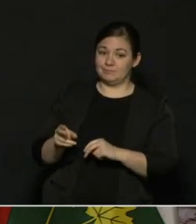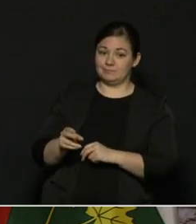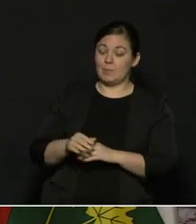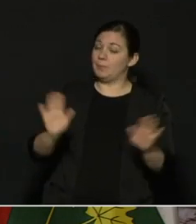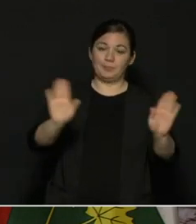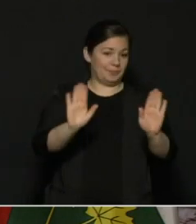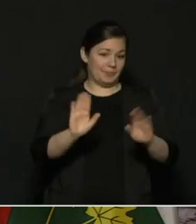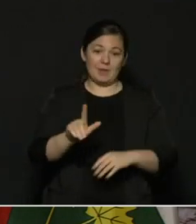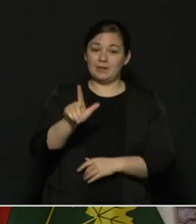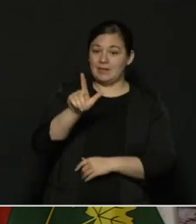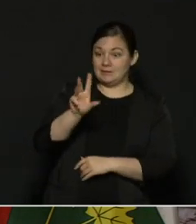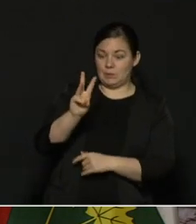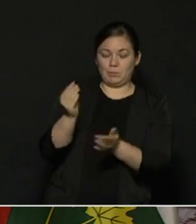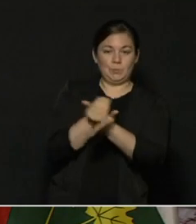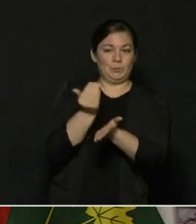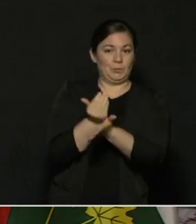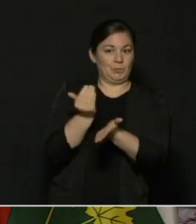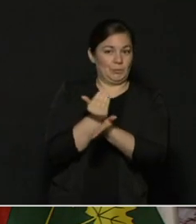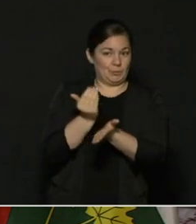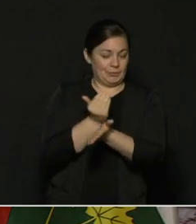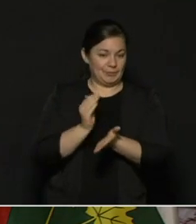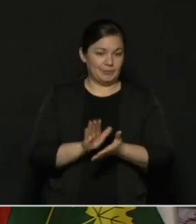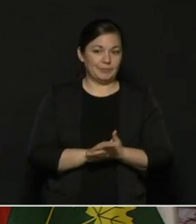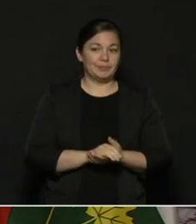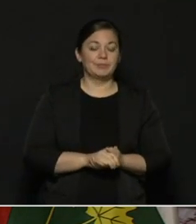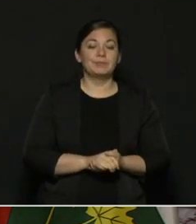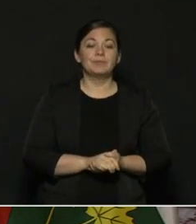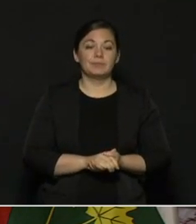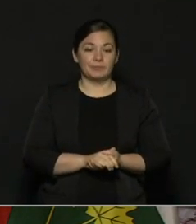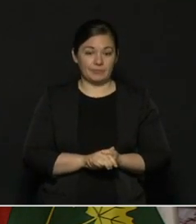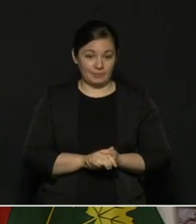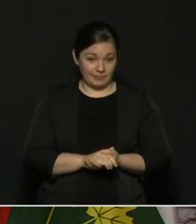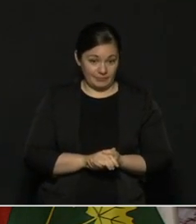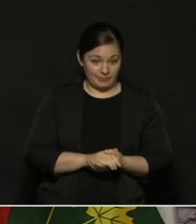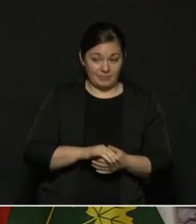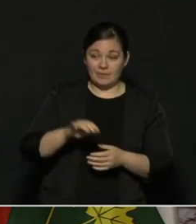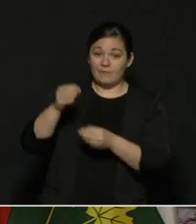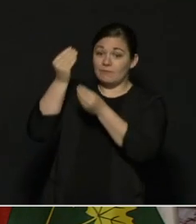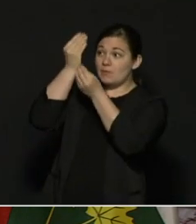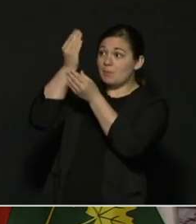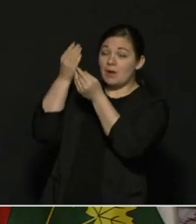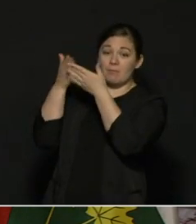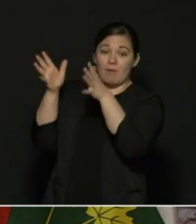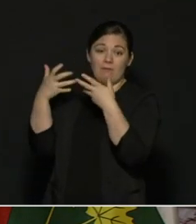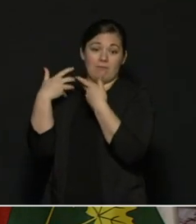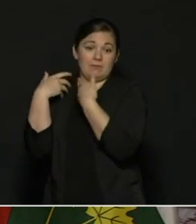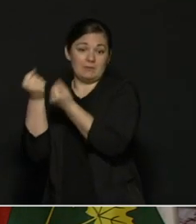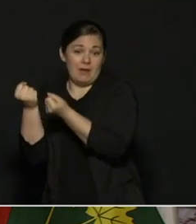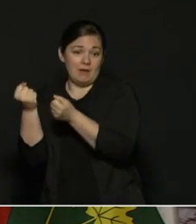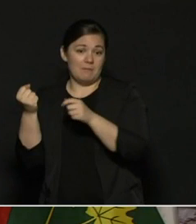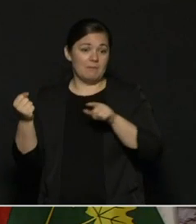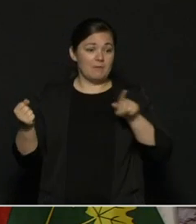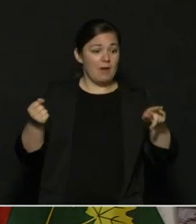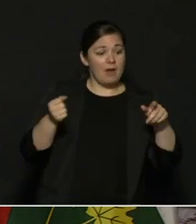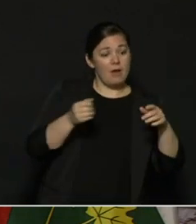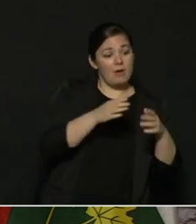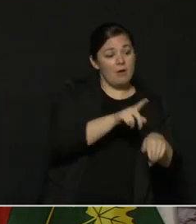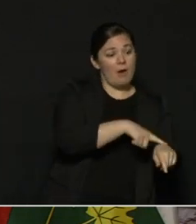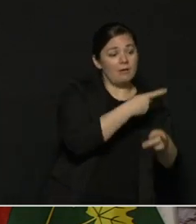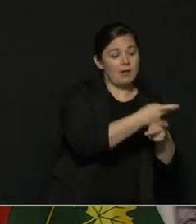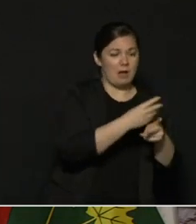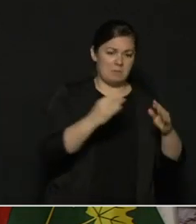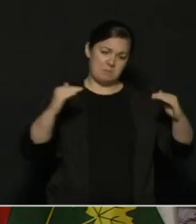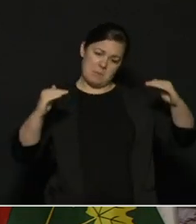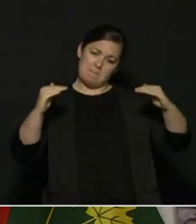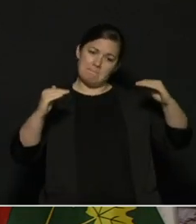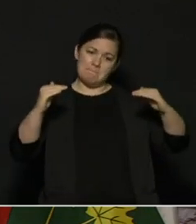some continuity and agreement of the numbers there, a bit better than usual. The retirement homes, they have 61 homes in